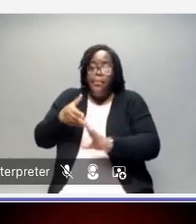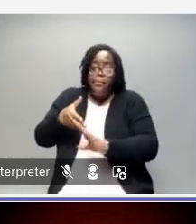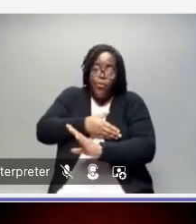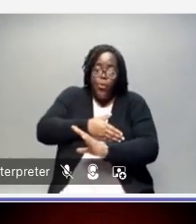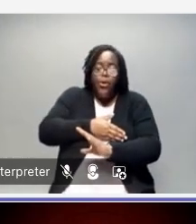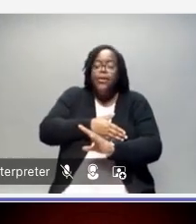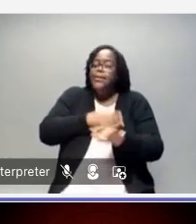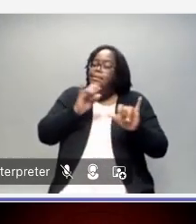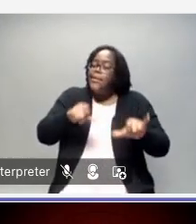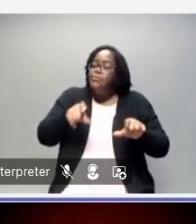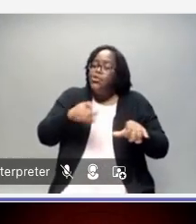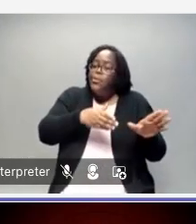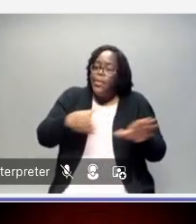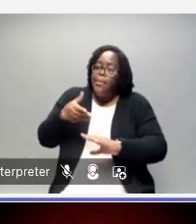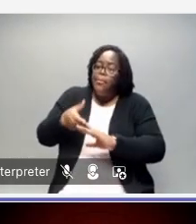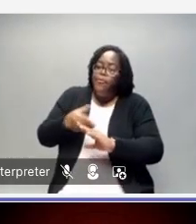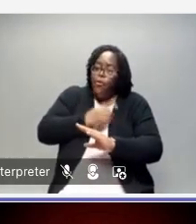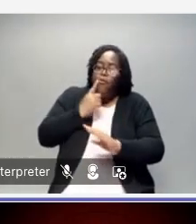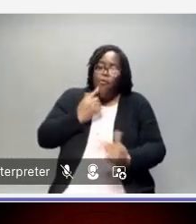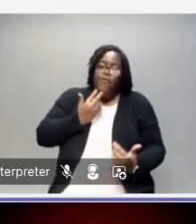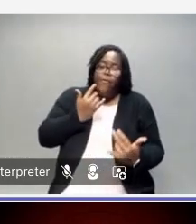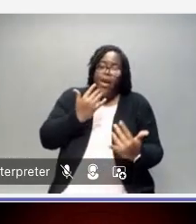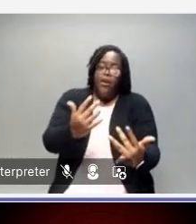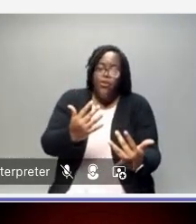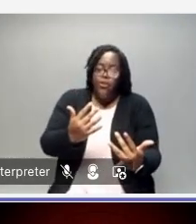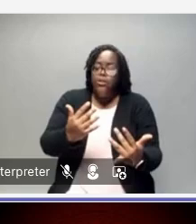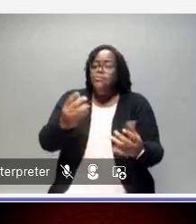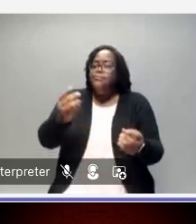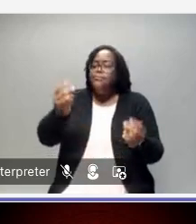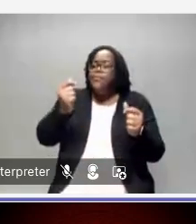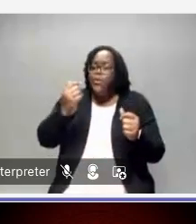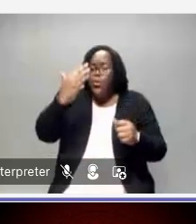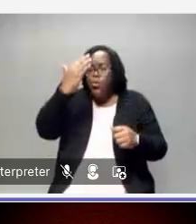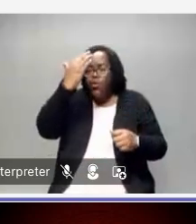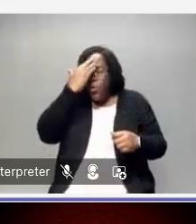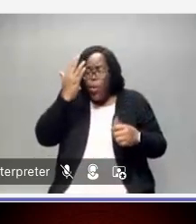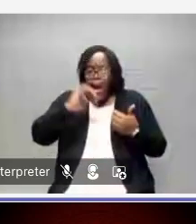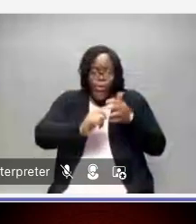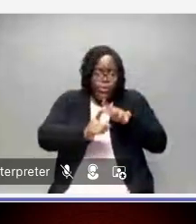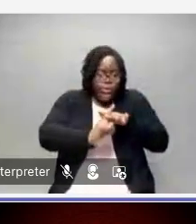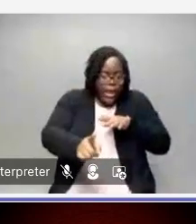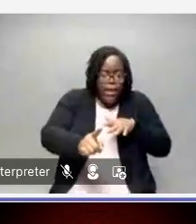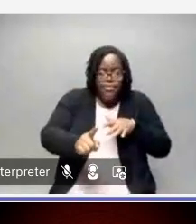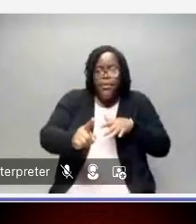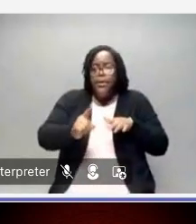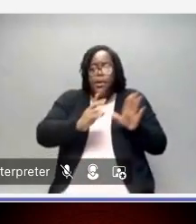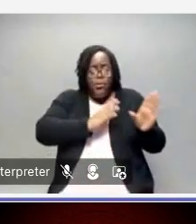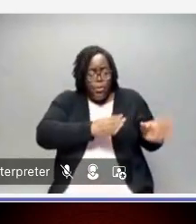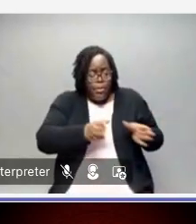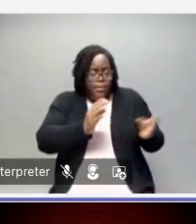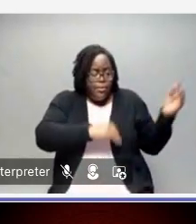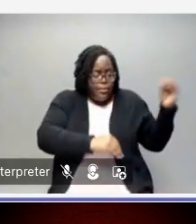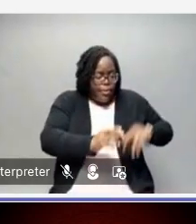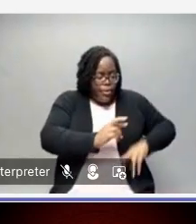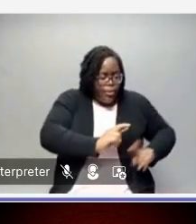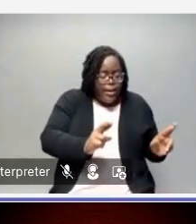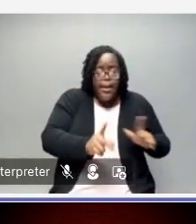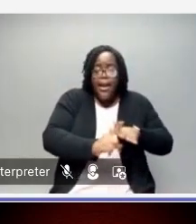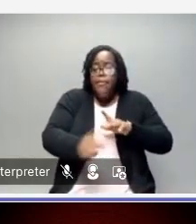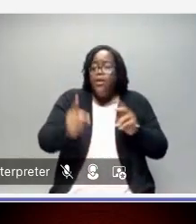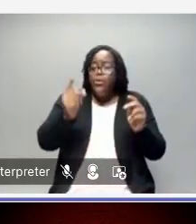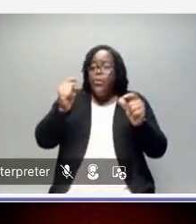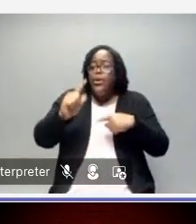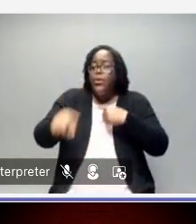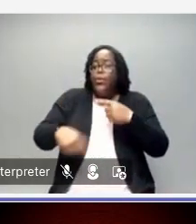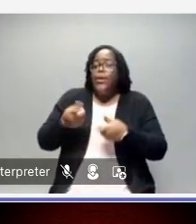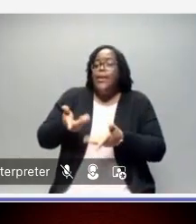you can take quickly, your pets, know your escape routes, keep informed on fire status, and act quickly and evacuated when asked to